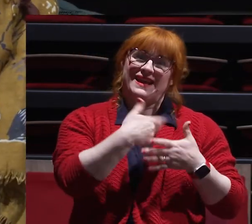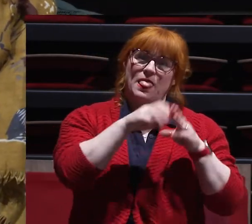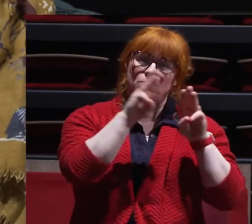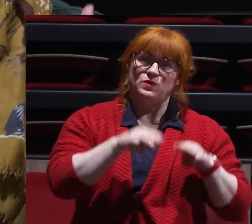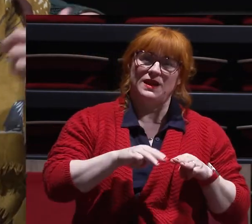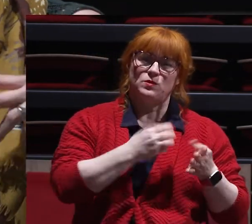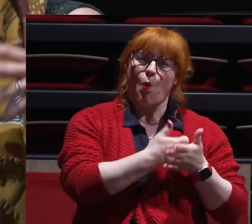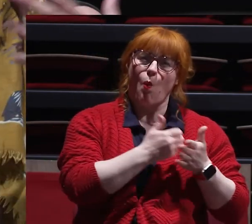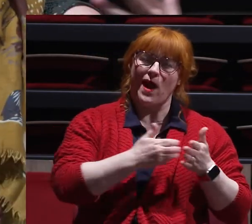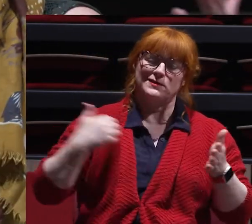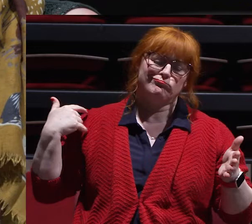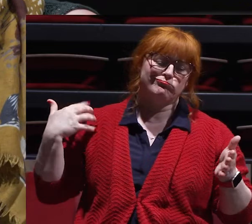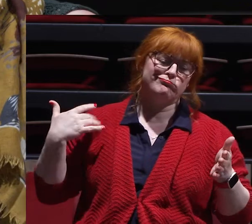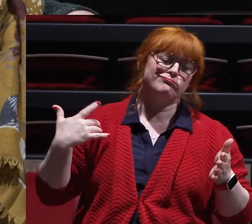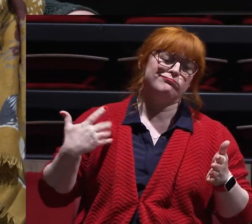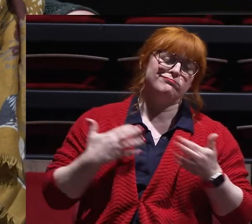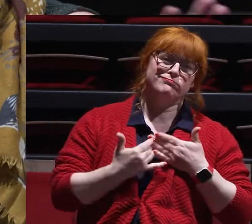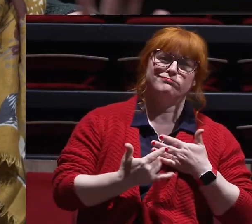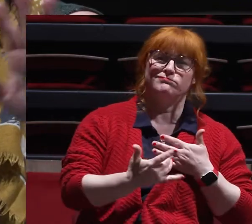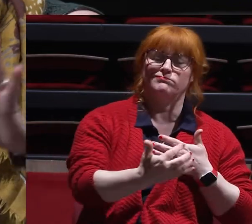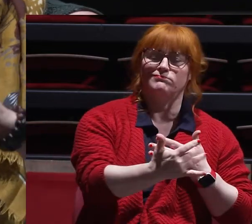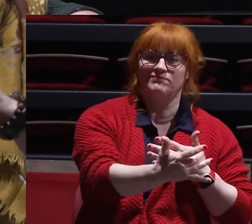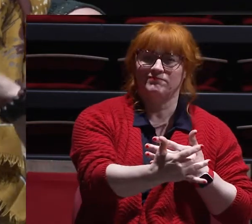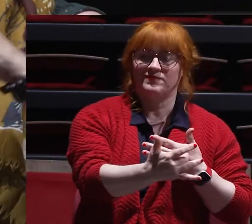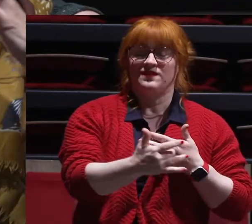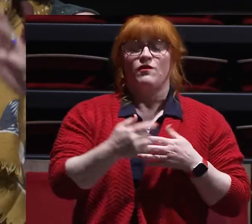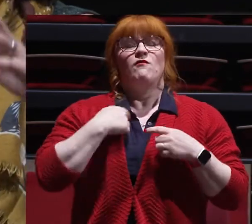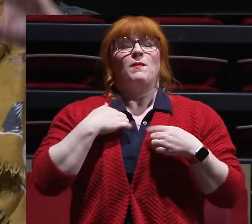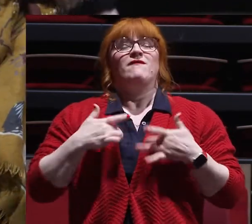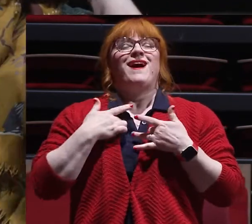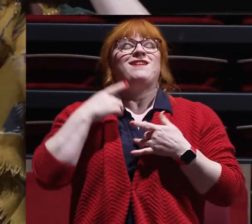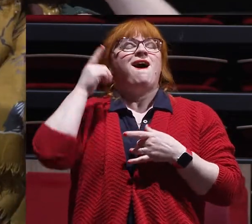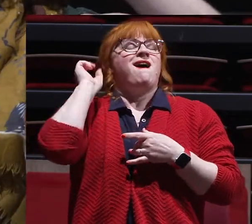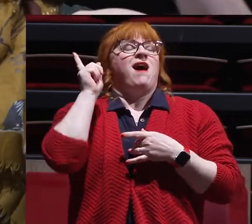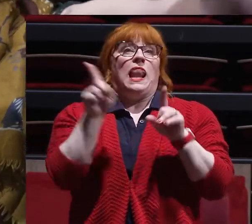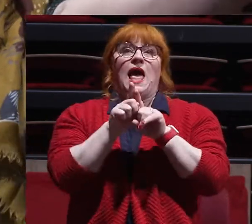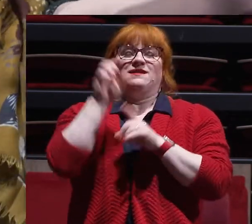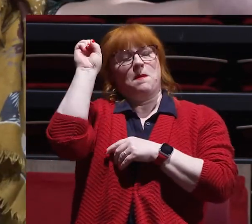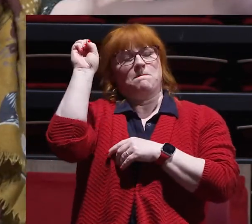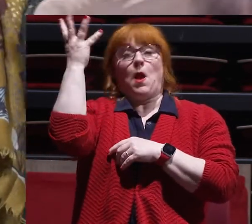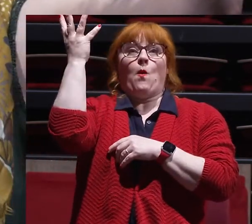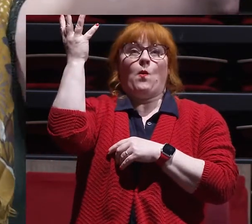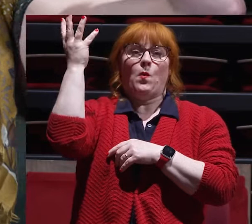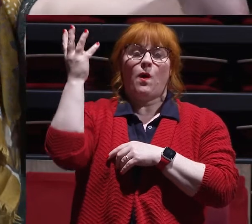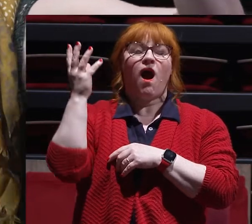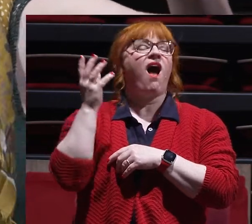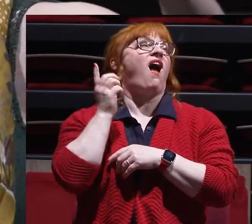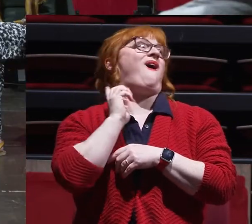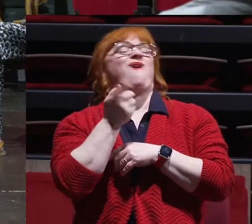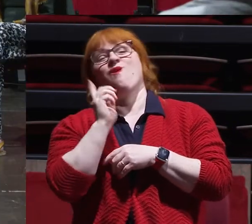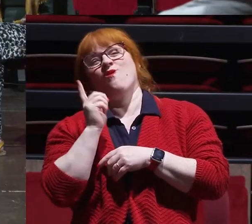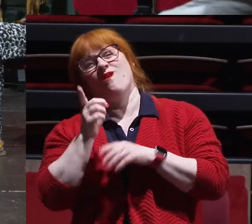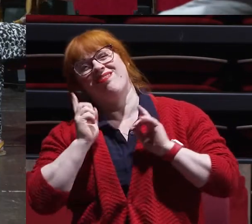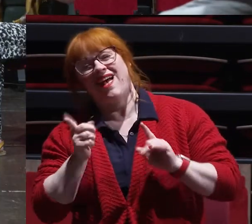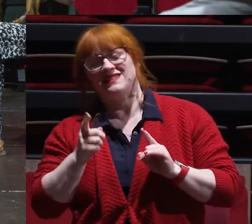there, and like he has always been there. And it was one of these amazing, like, there probably was a real light bulb appeared over my head at